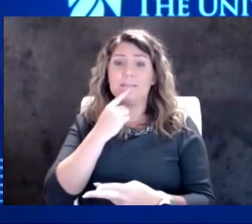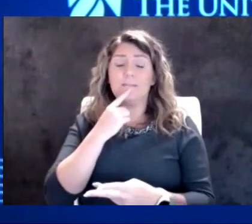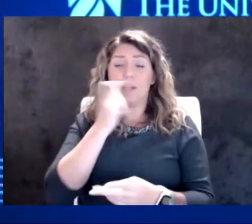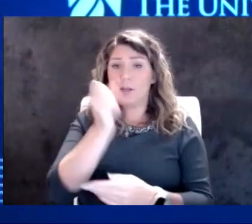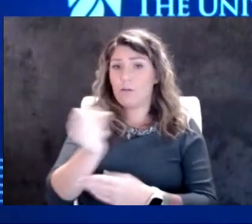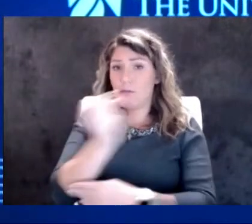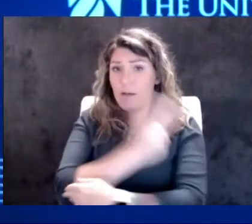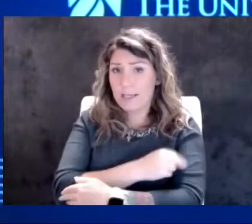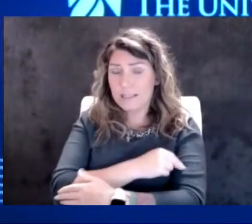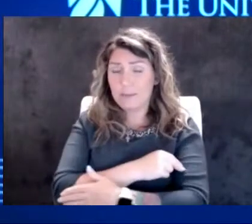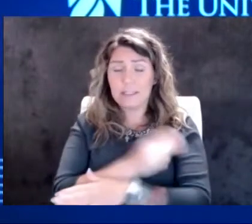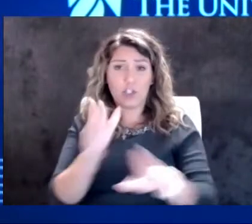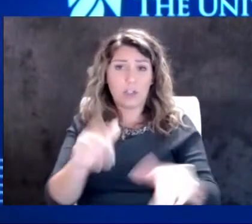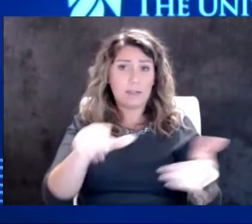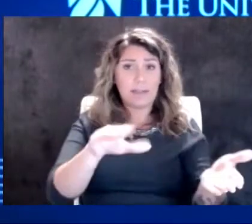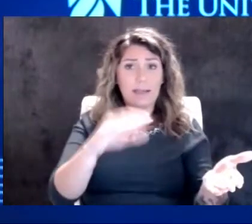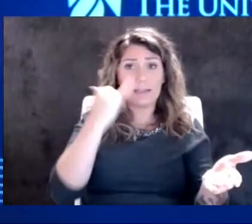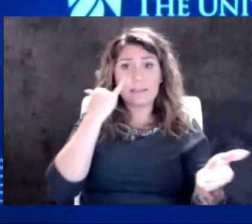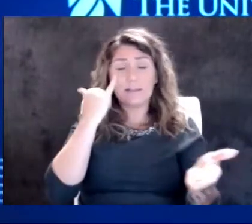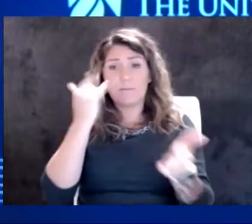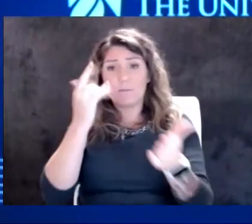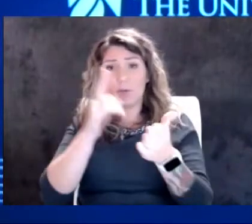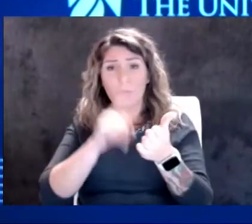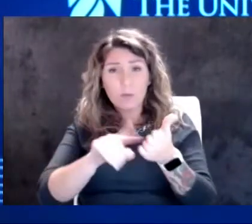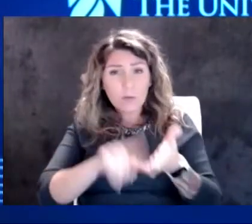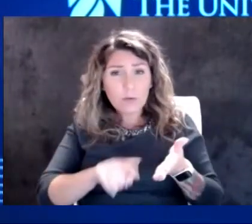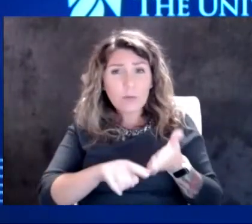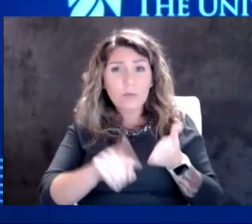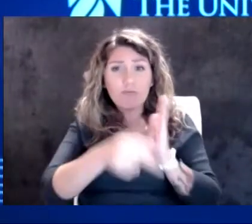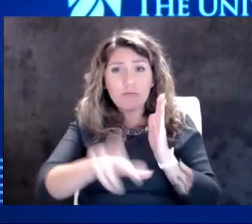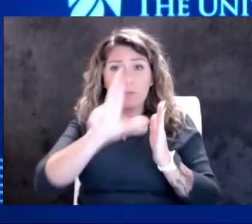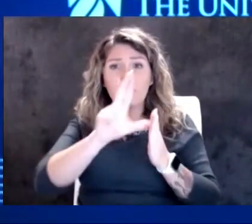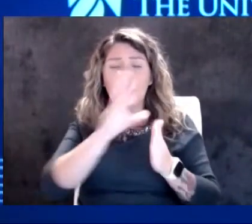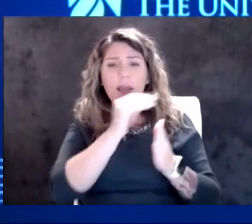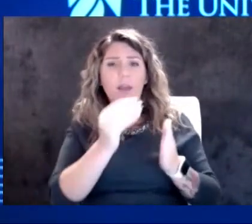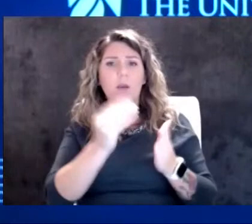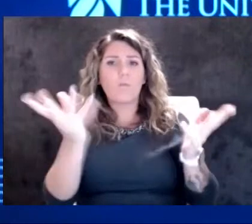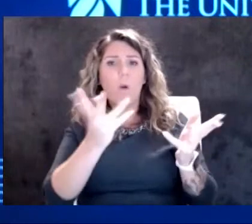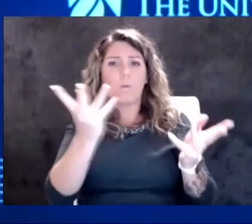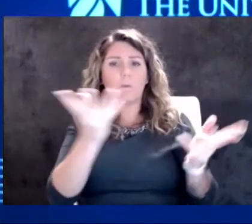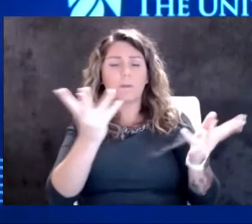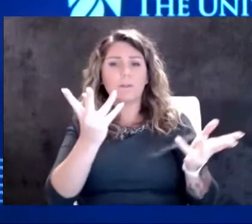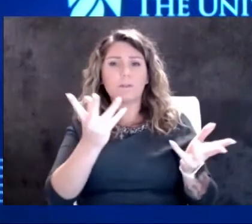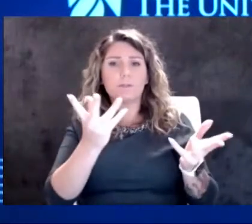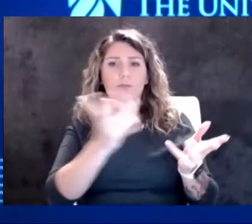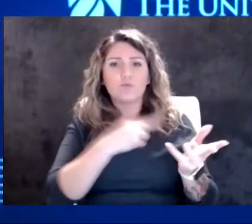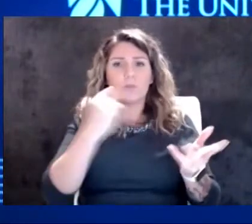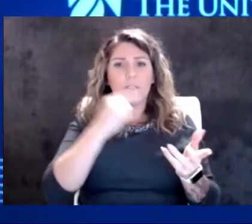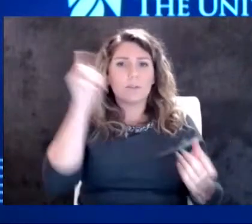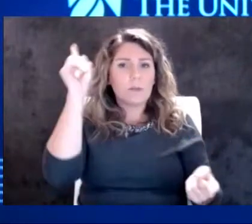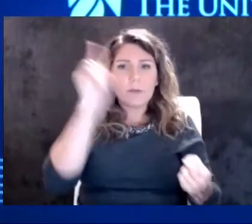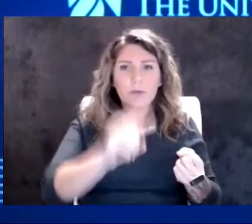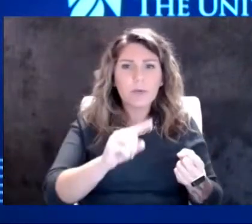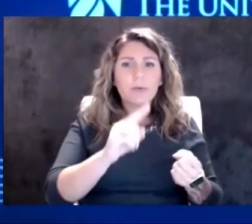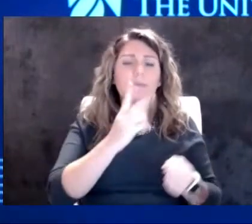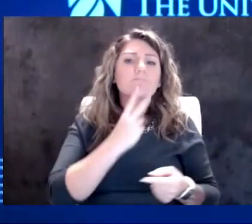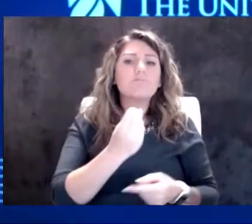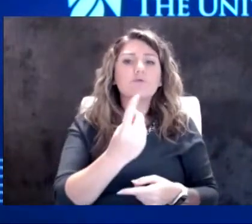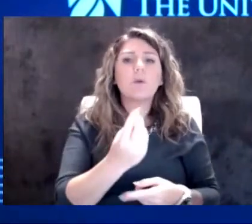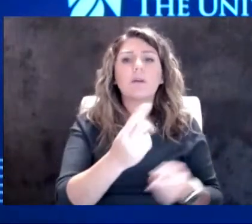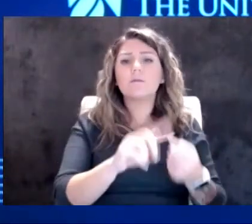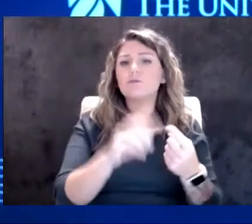So if you look at that data and you say, okay, well, what was the risk reduction in the 12 with the full dose, in the 12 to 16-year-olds? Well, it was about